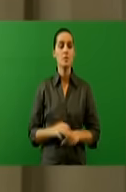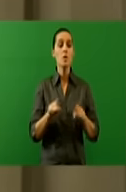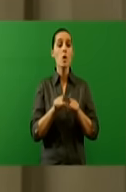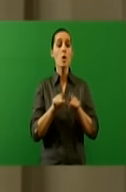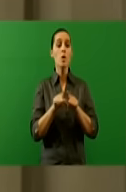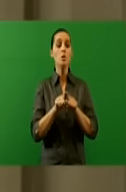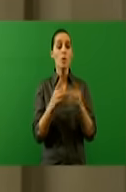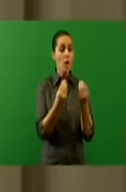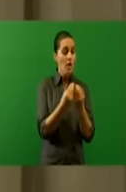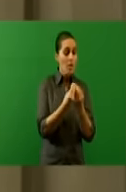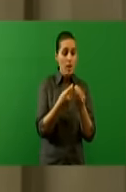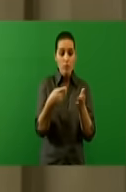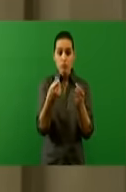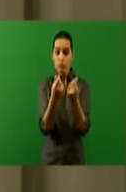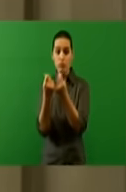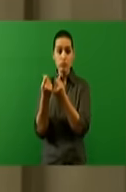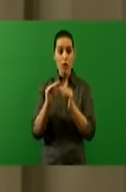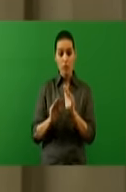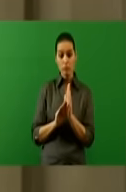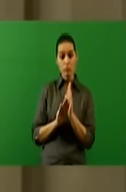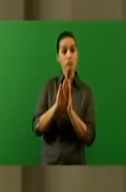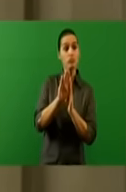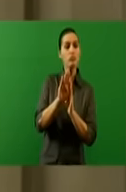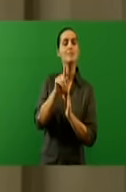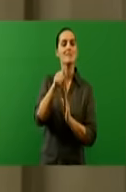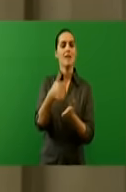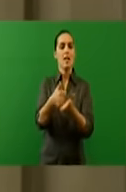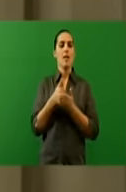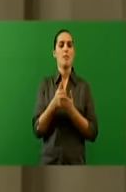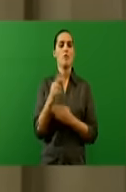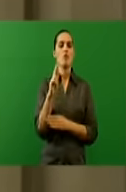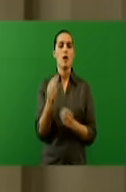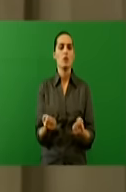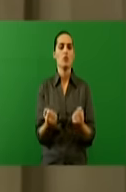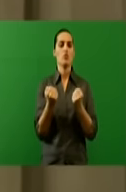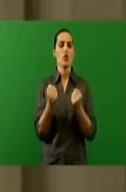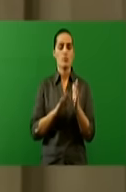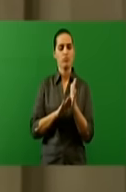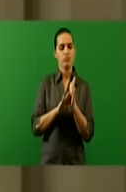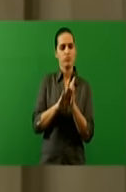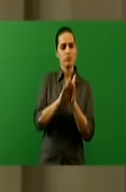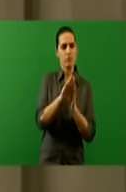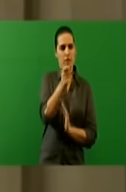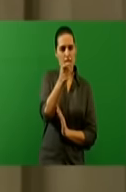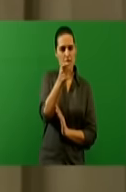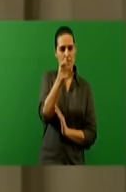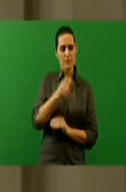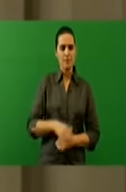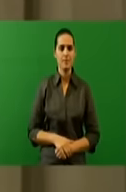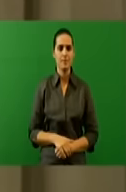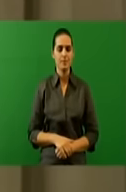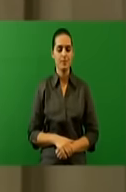prices and the unexpectedly large trade surplus recorded in May, which followed a small surplus in